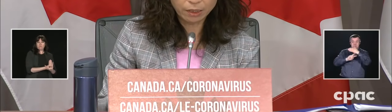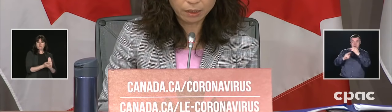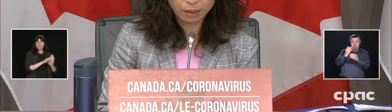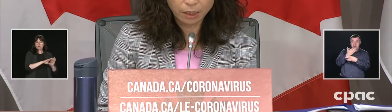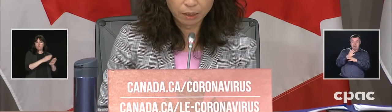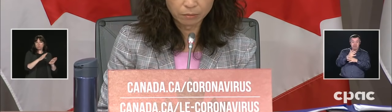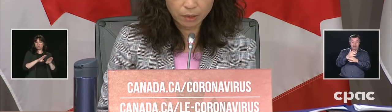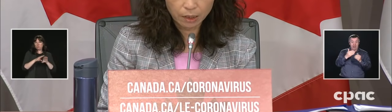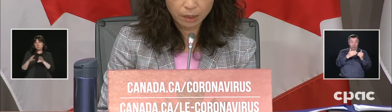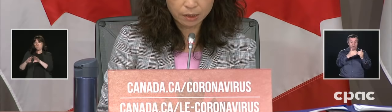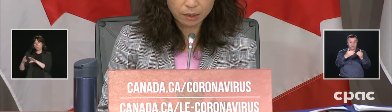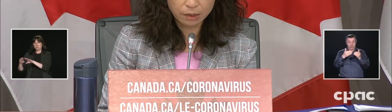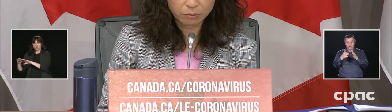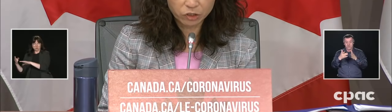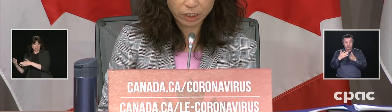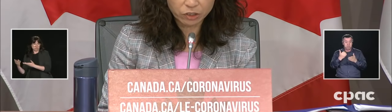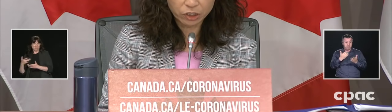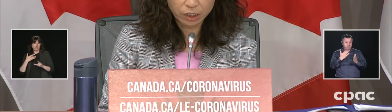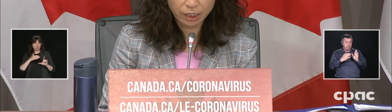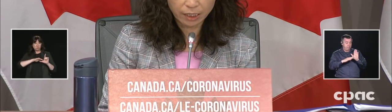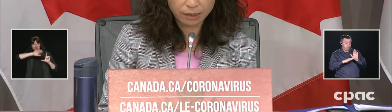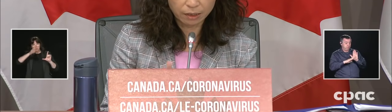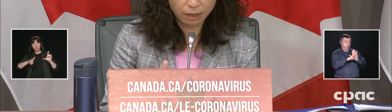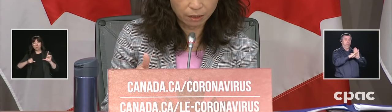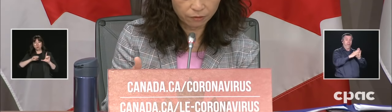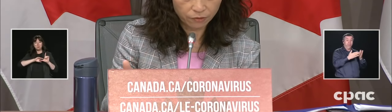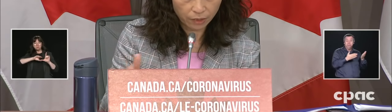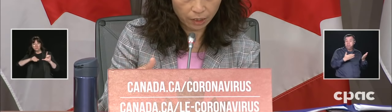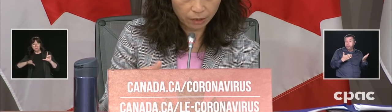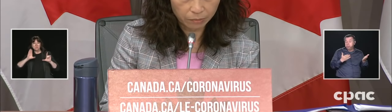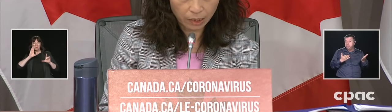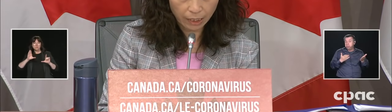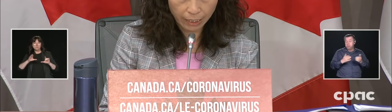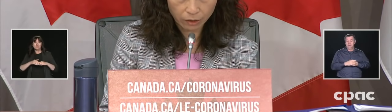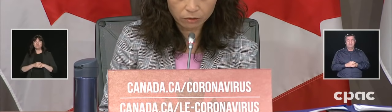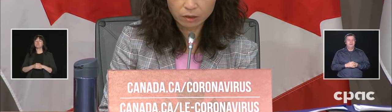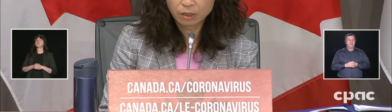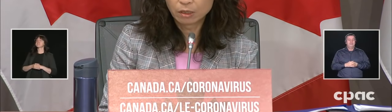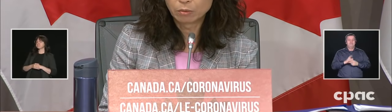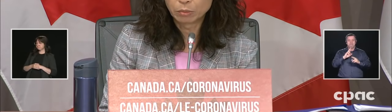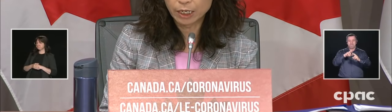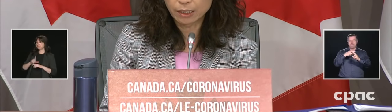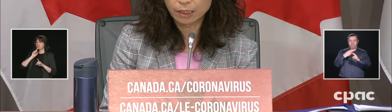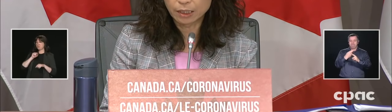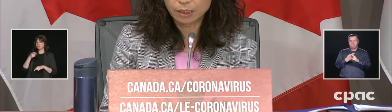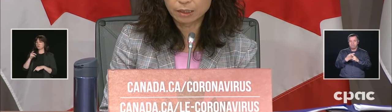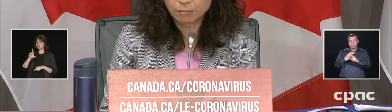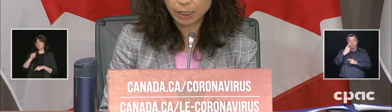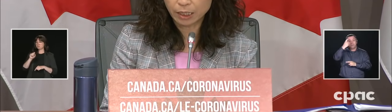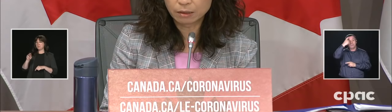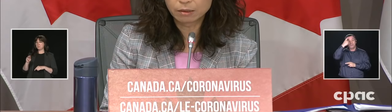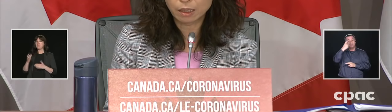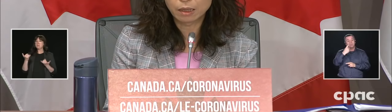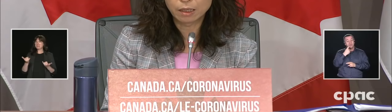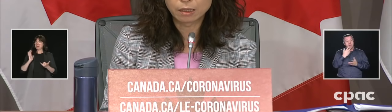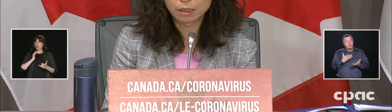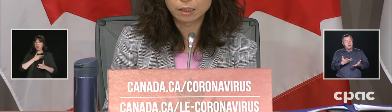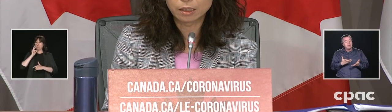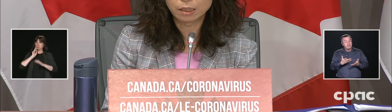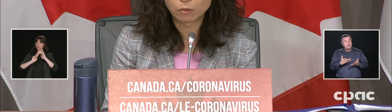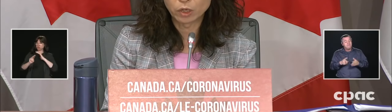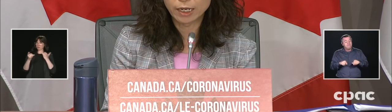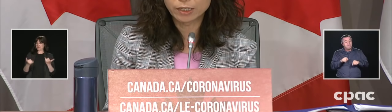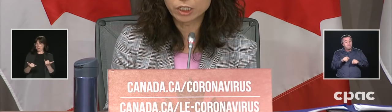So I think this is the projection as of now. But I think it depends,